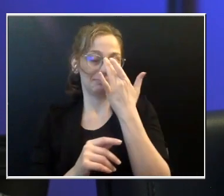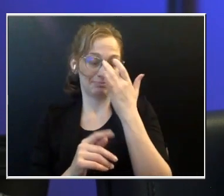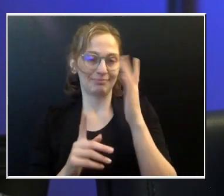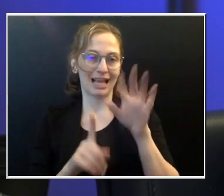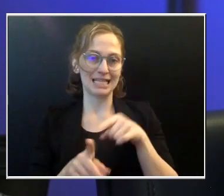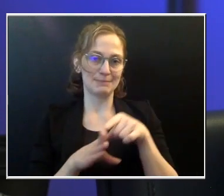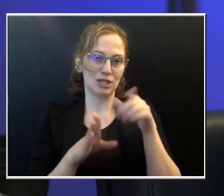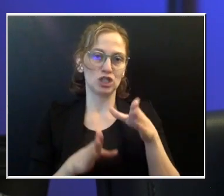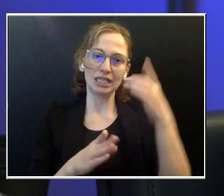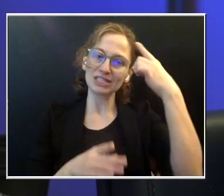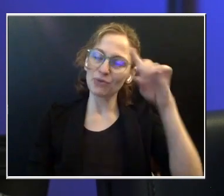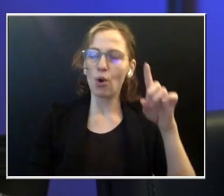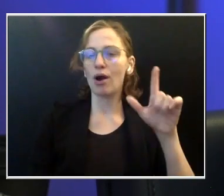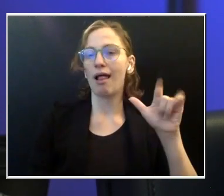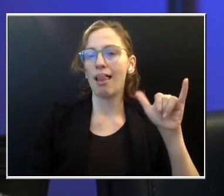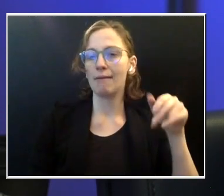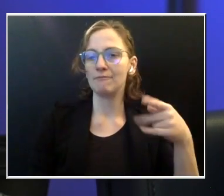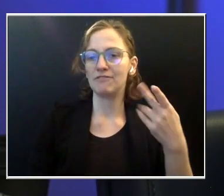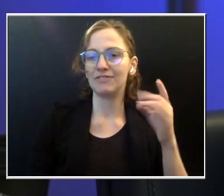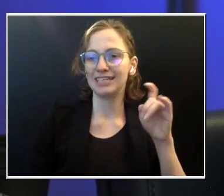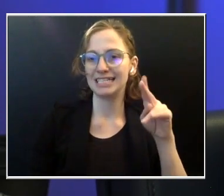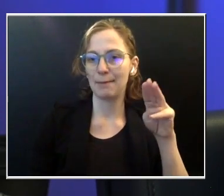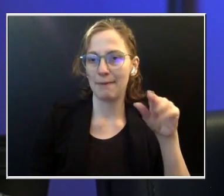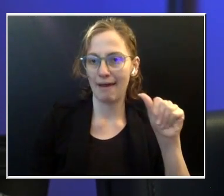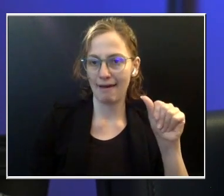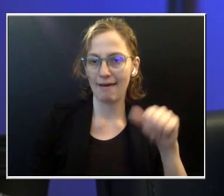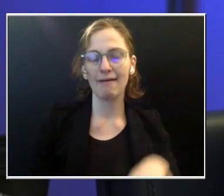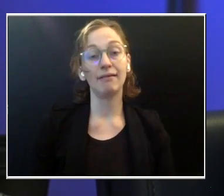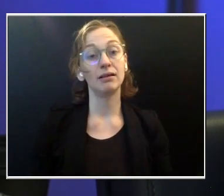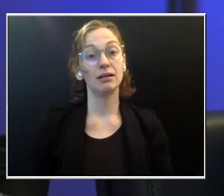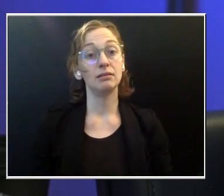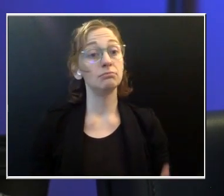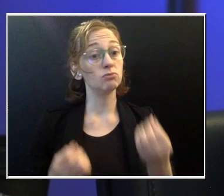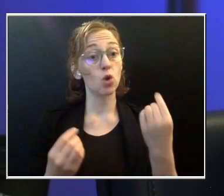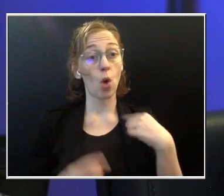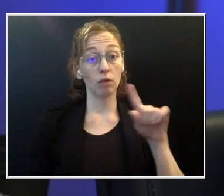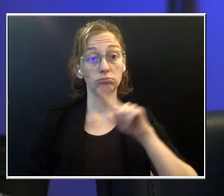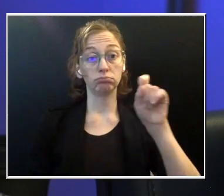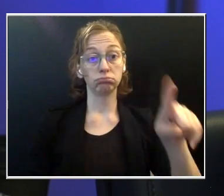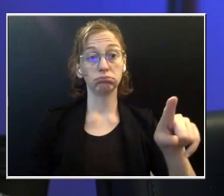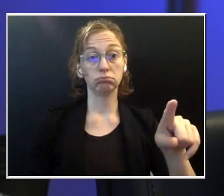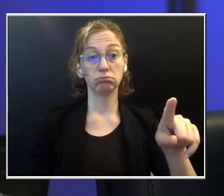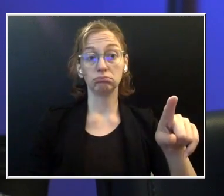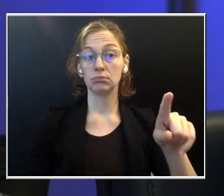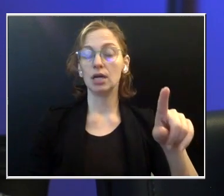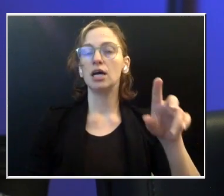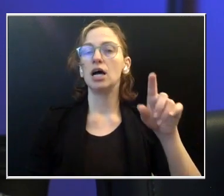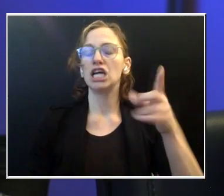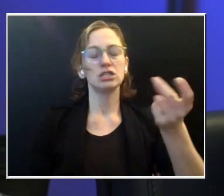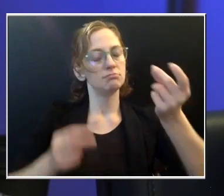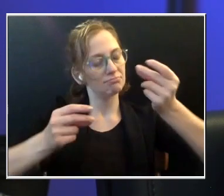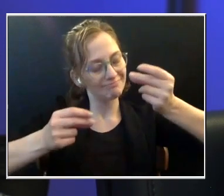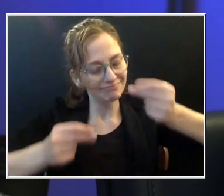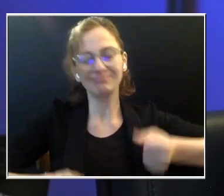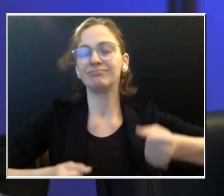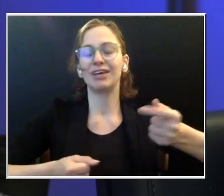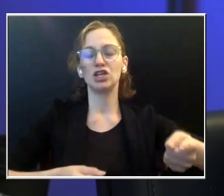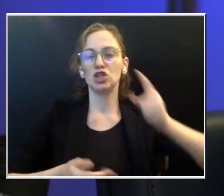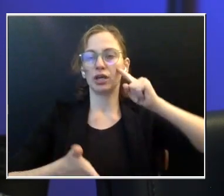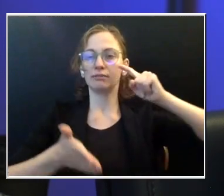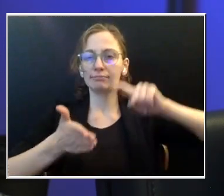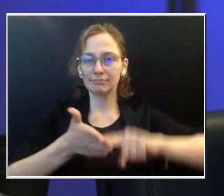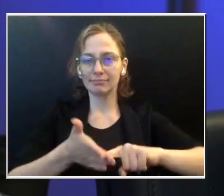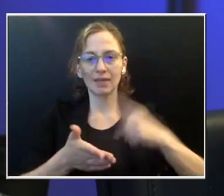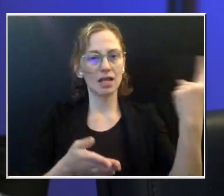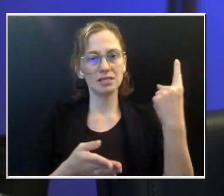this. And she immediately keyed in on it, knew something was wrong, and took